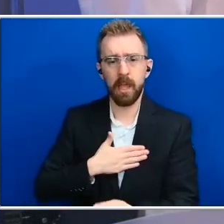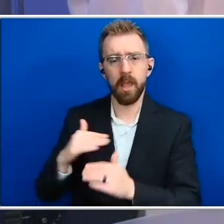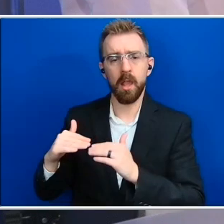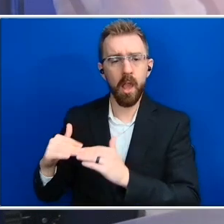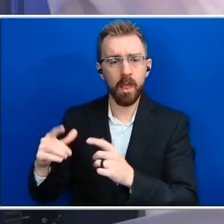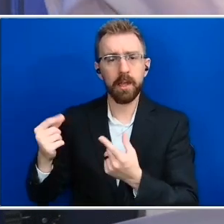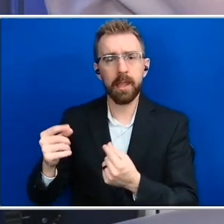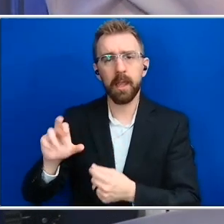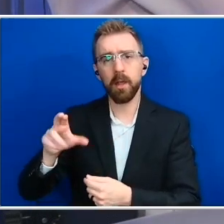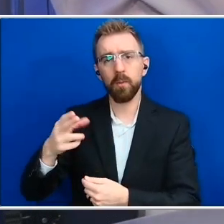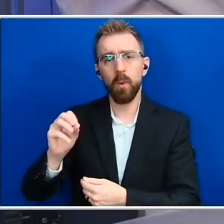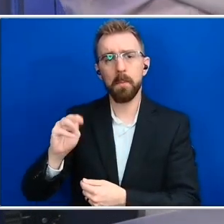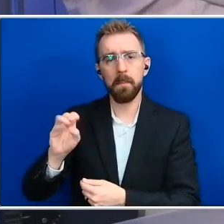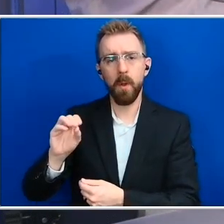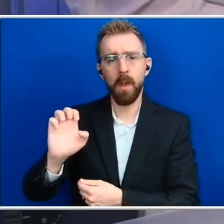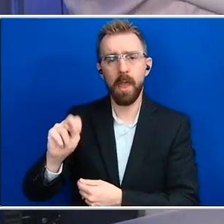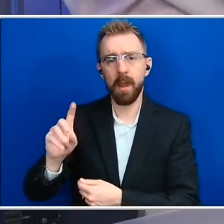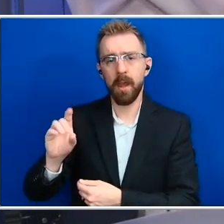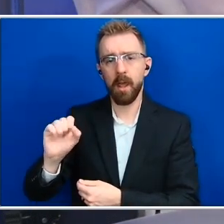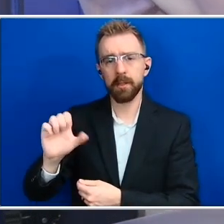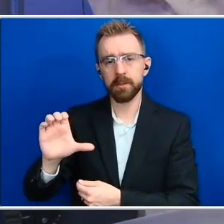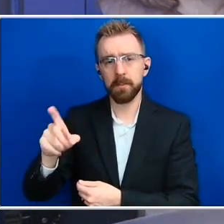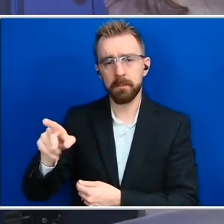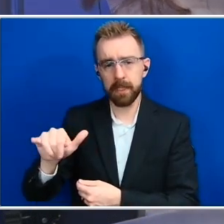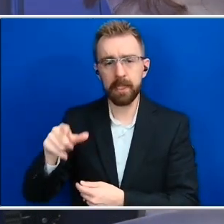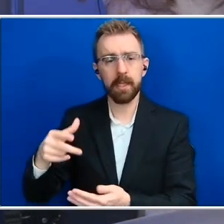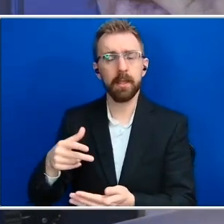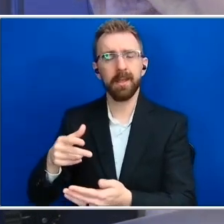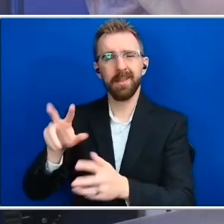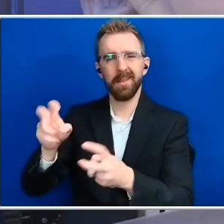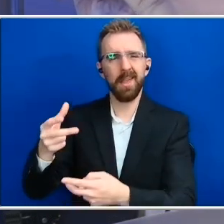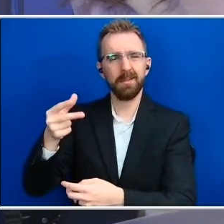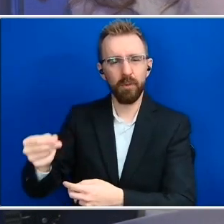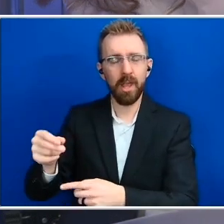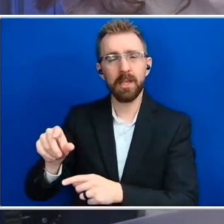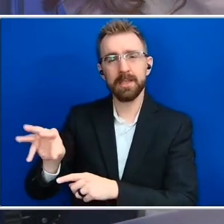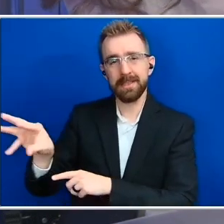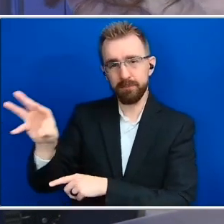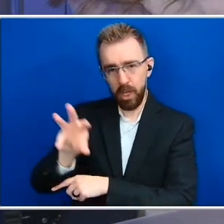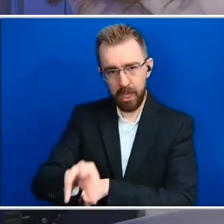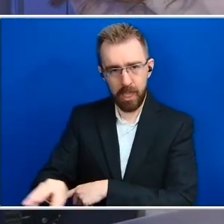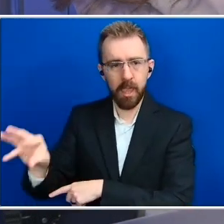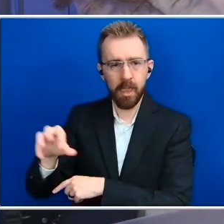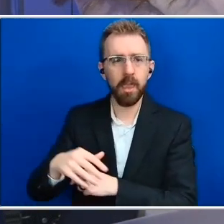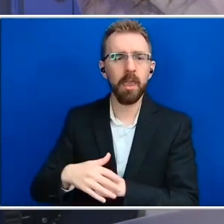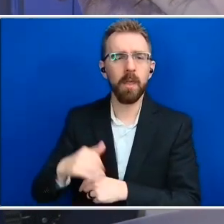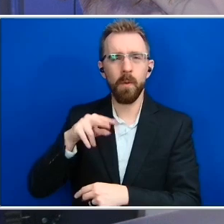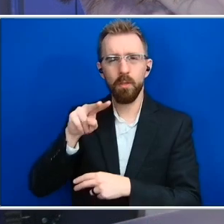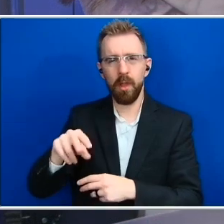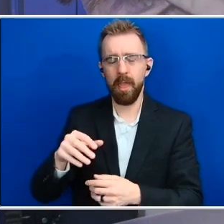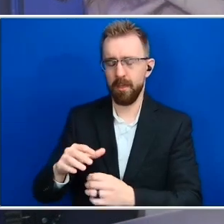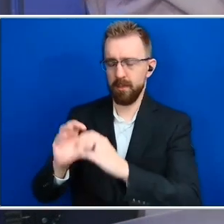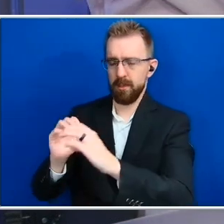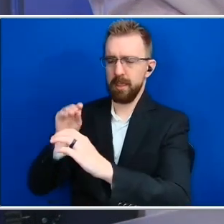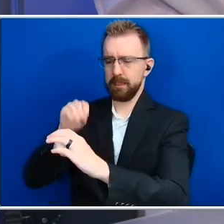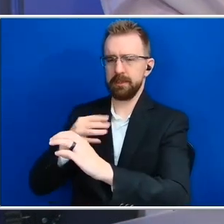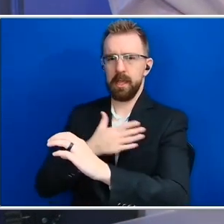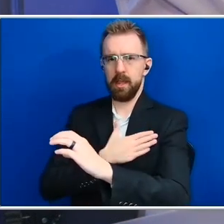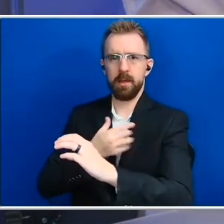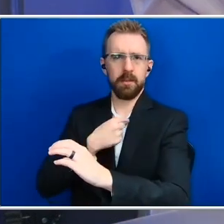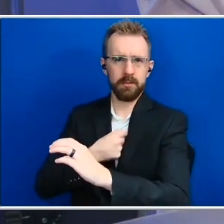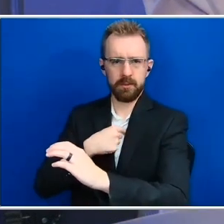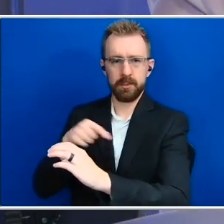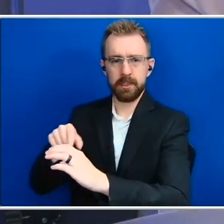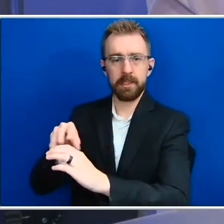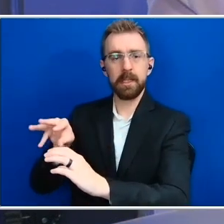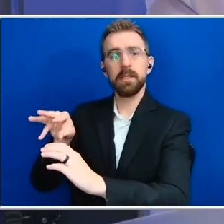This is spraying the wall. This is esophagus. Therefore, looking at the esophagus, he has sprayed the Lugol